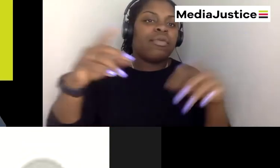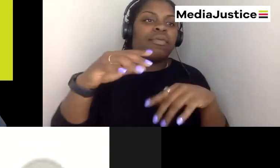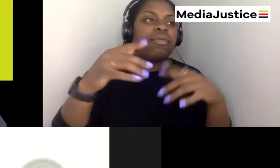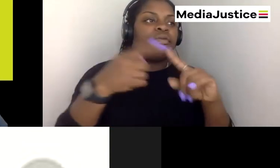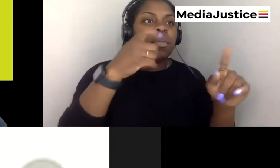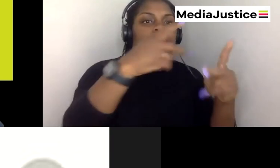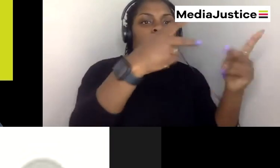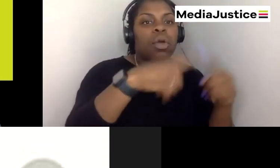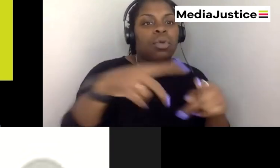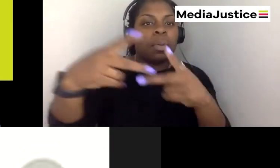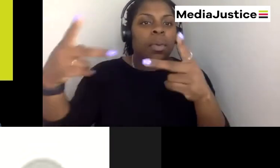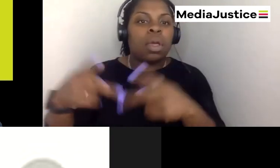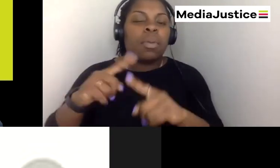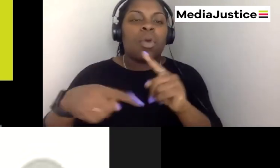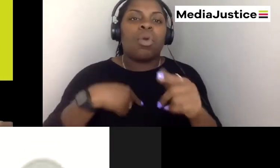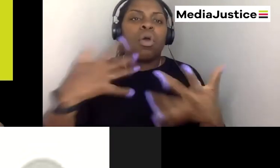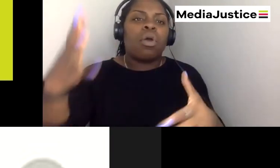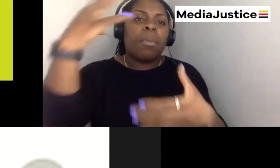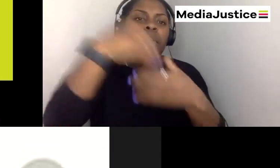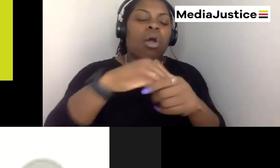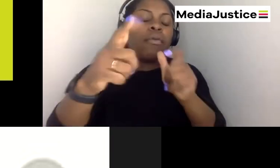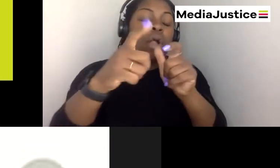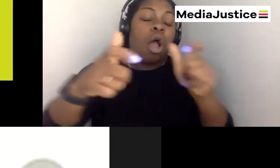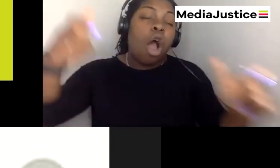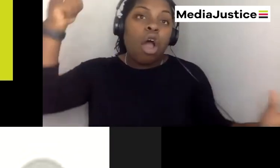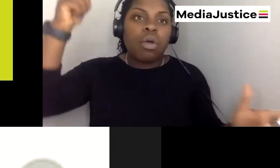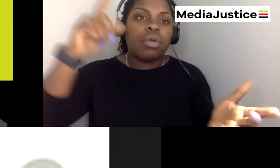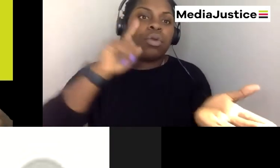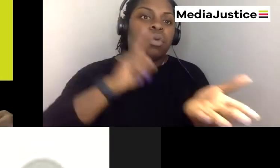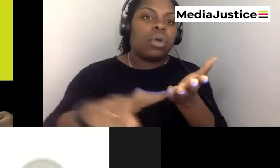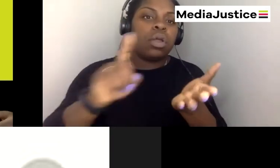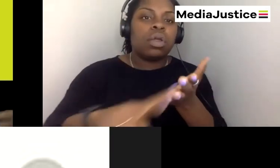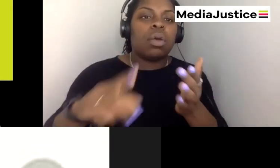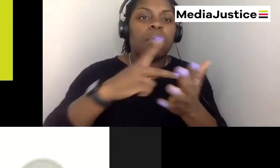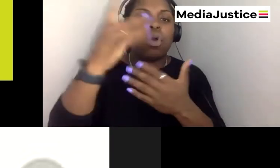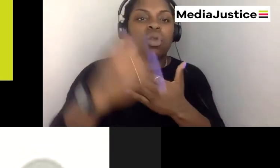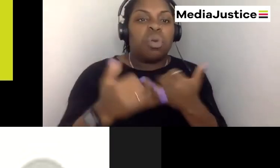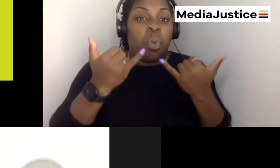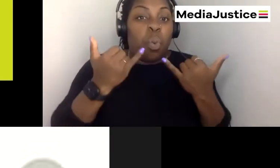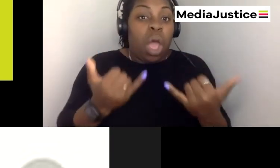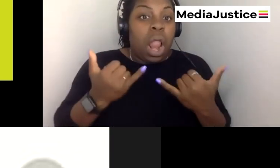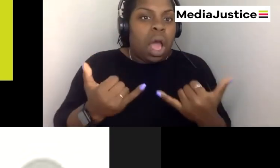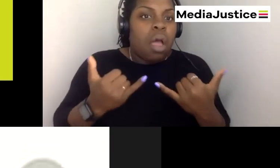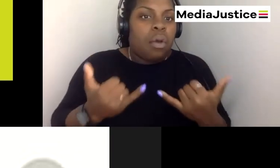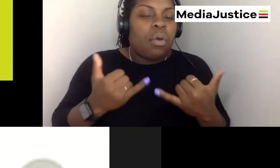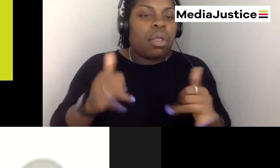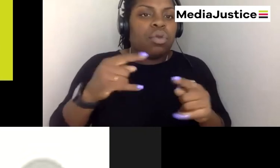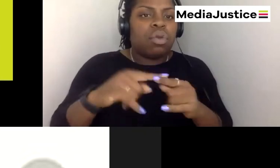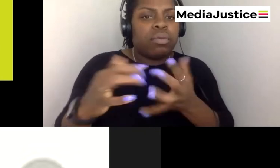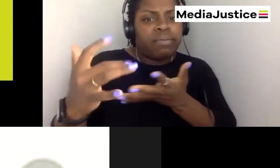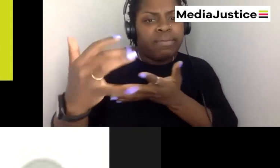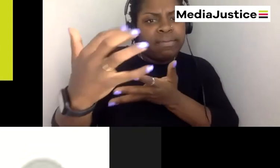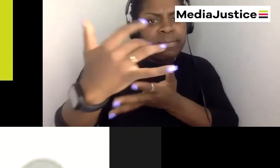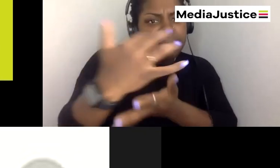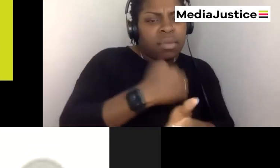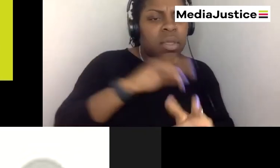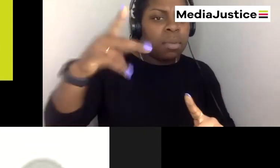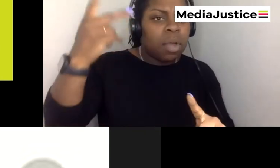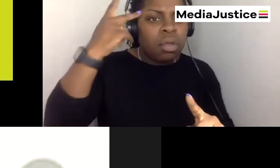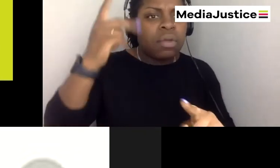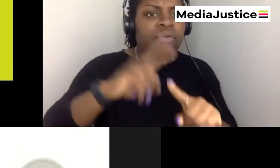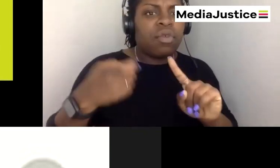We are part of a larger kind of research project at the moment that is trying to gather policies from different